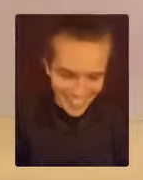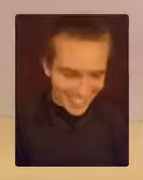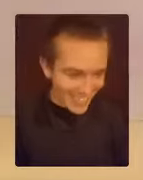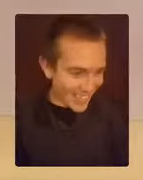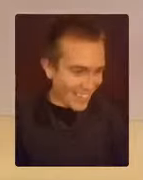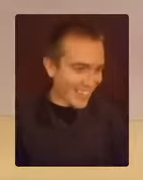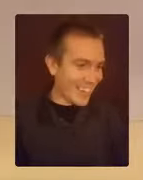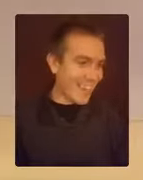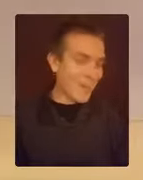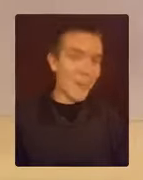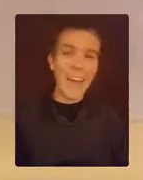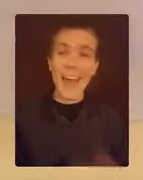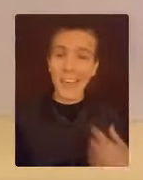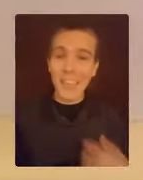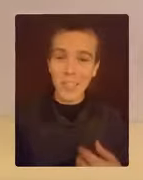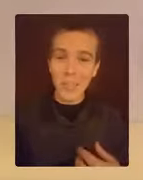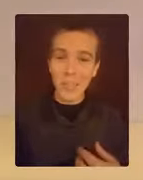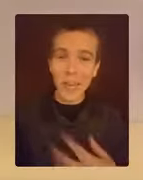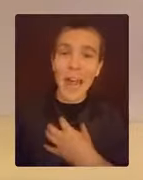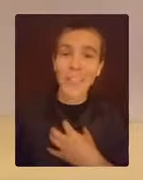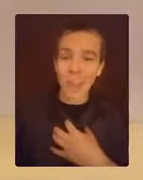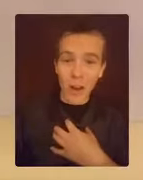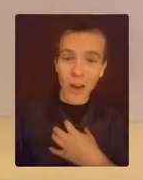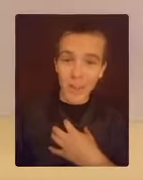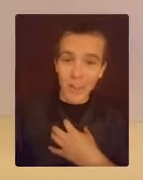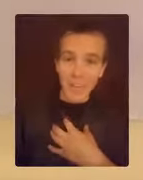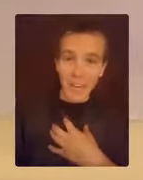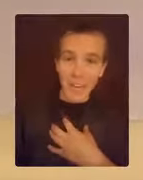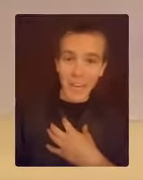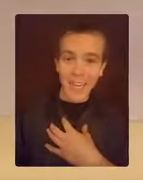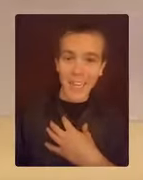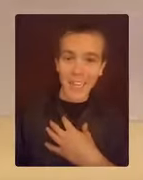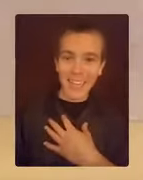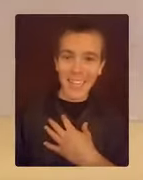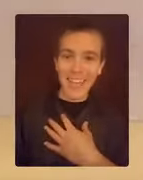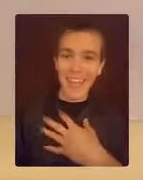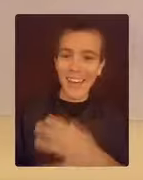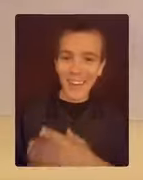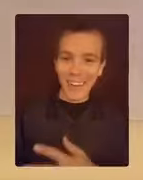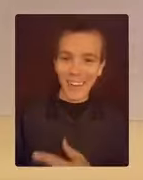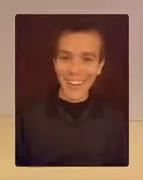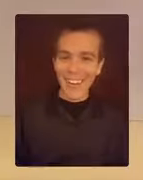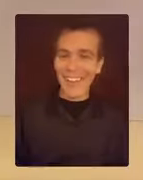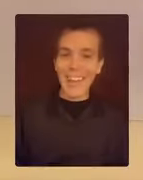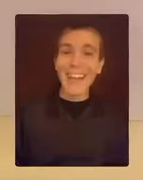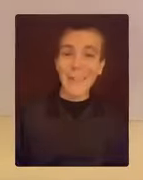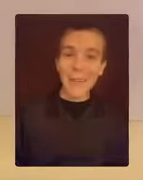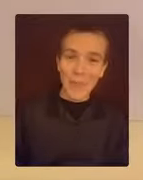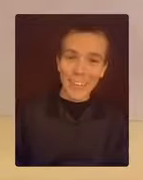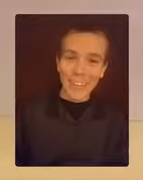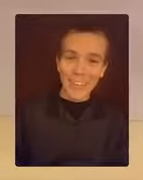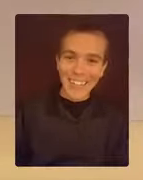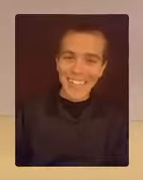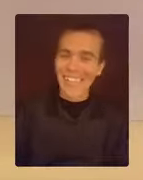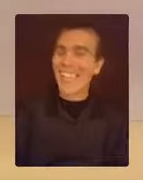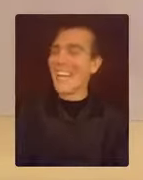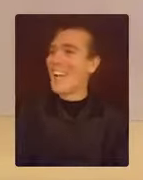And when a cat hits you, they latch on. Like, they ain't going. They land on their